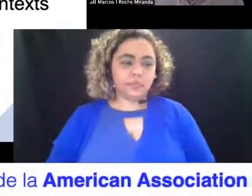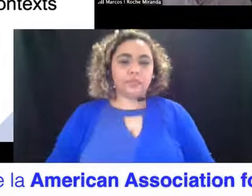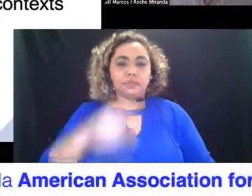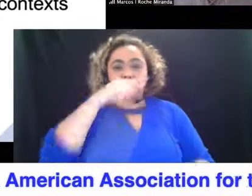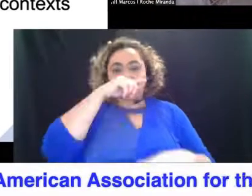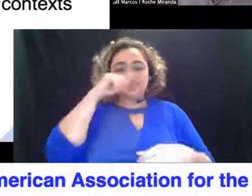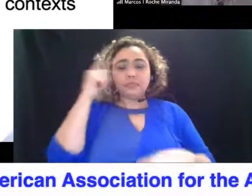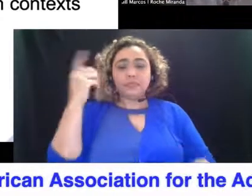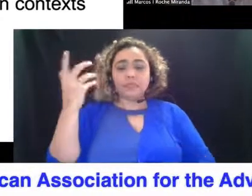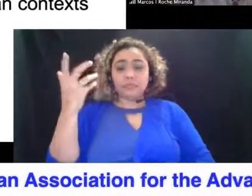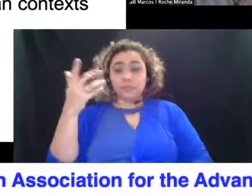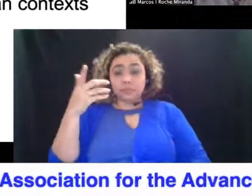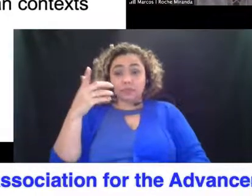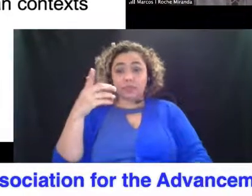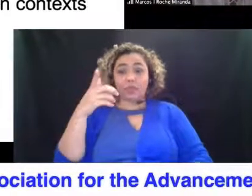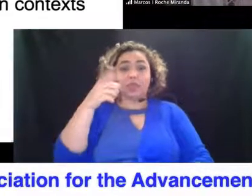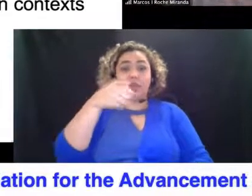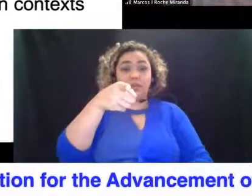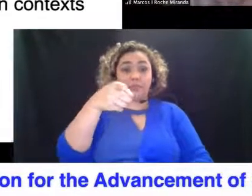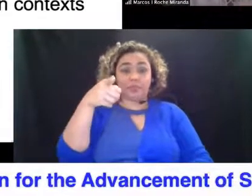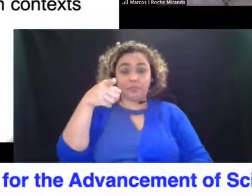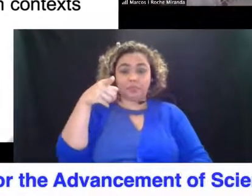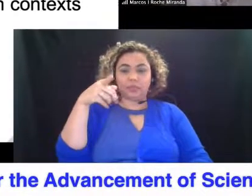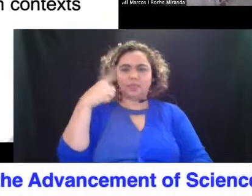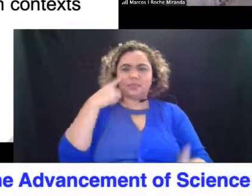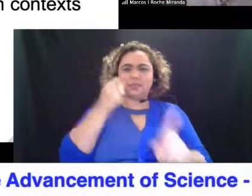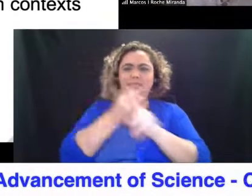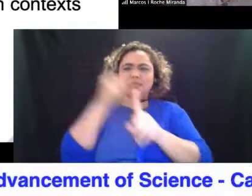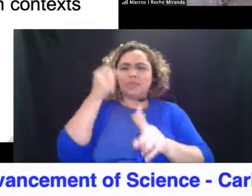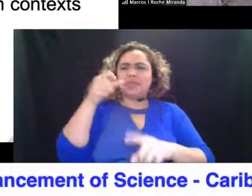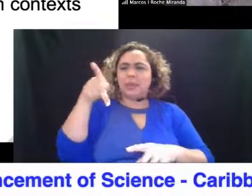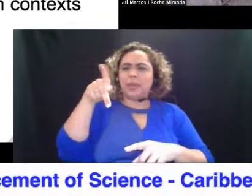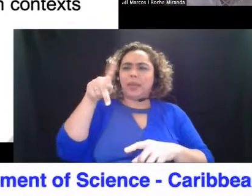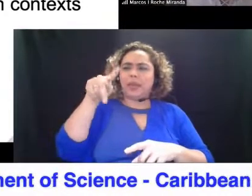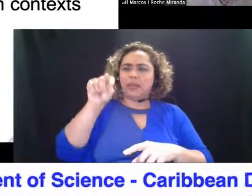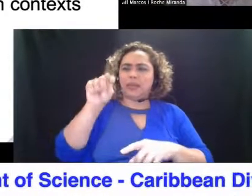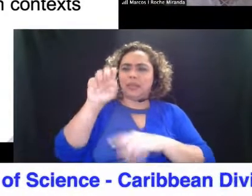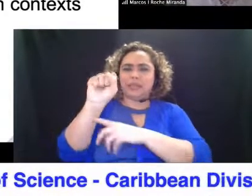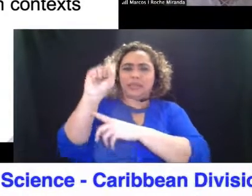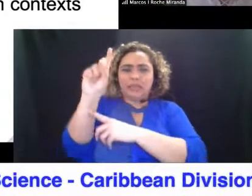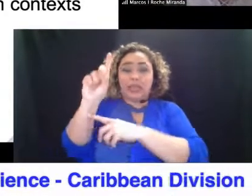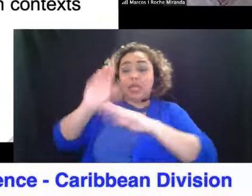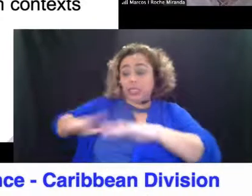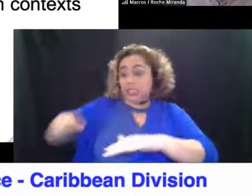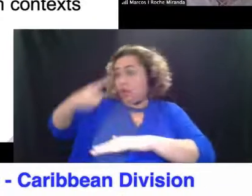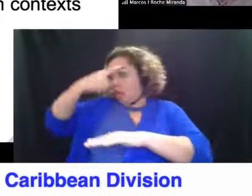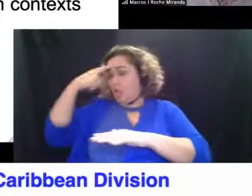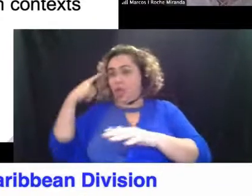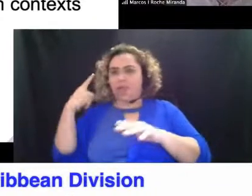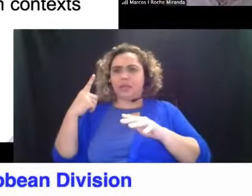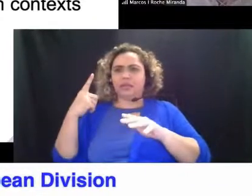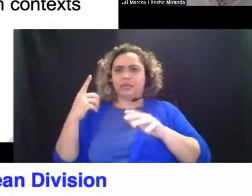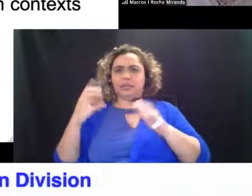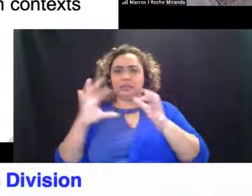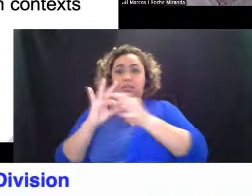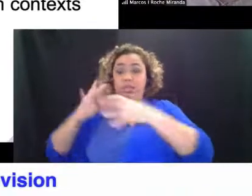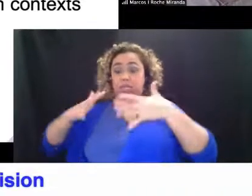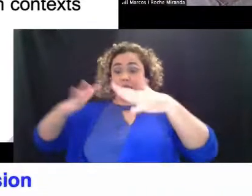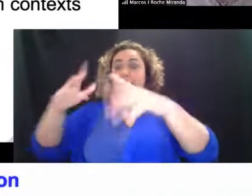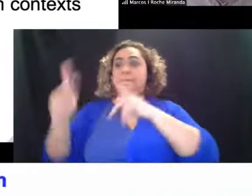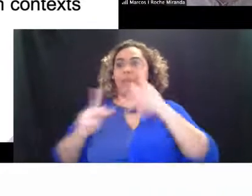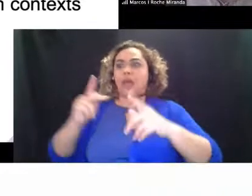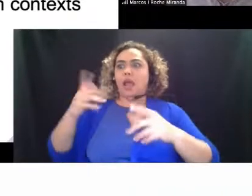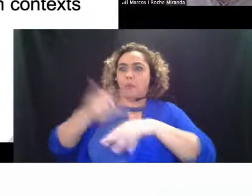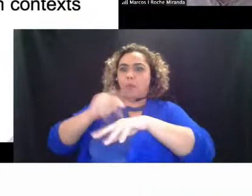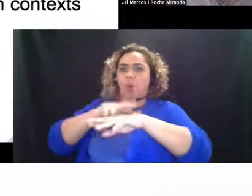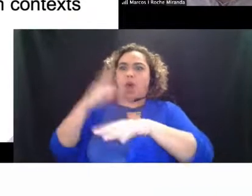This study underlines the impact of PTSD and childhood trauma in Puerto Rican ataque de nervios experiences. How